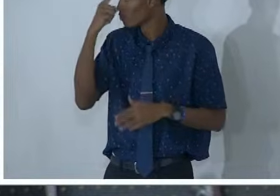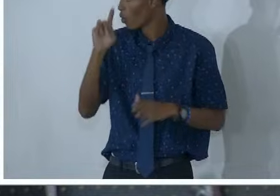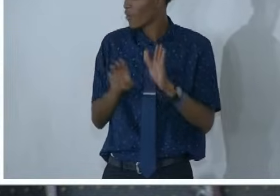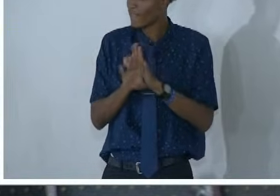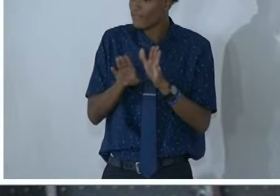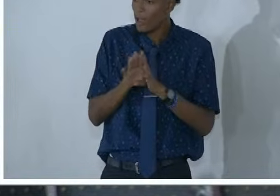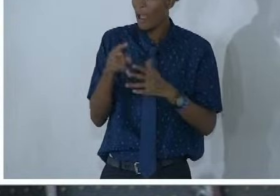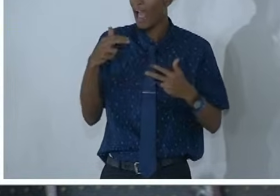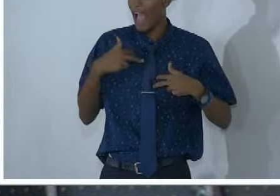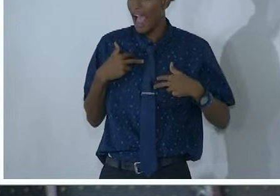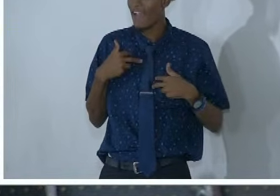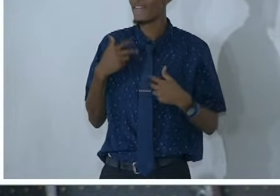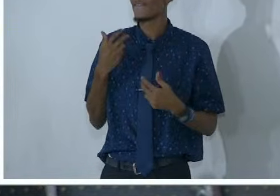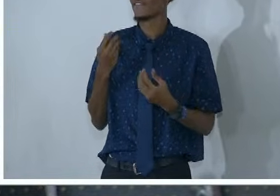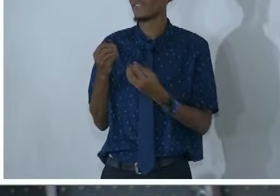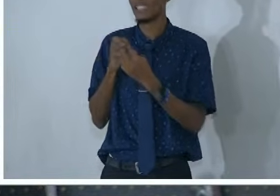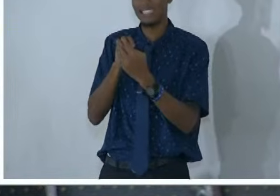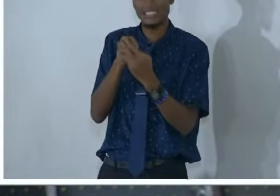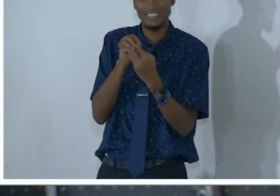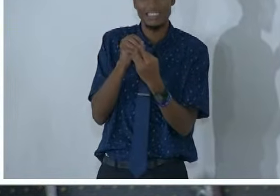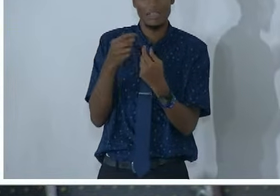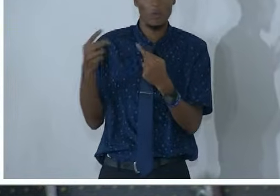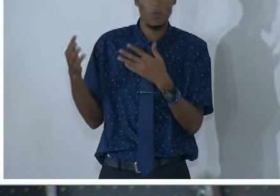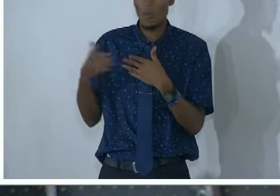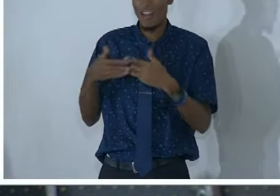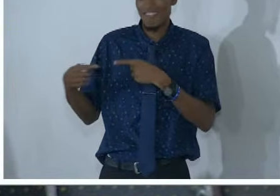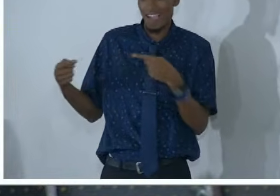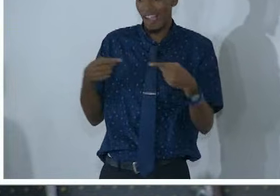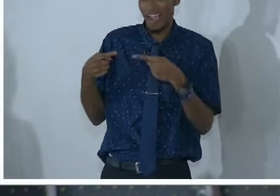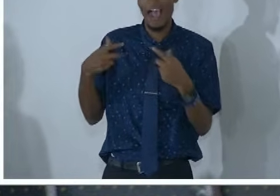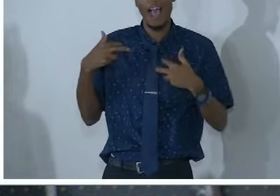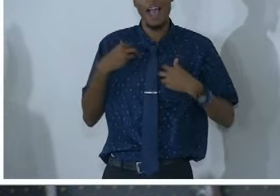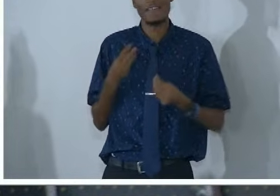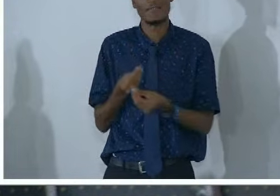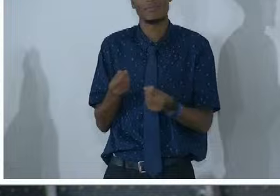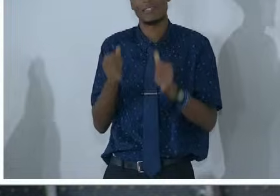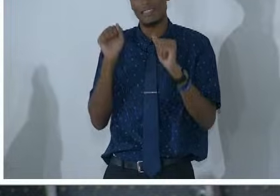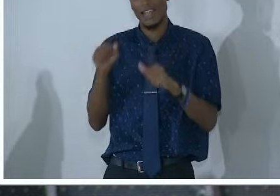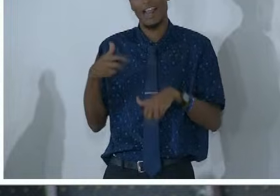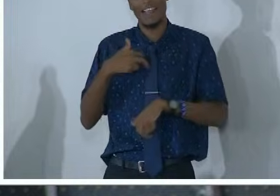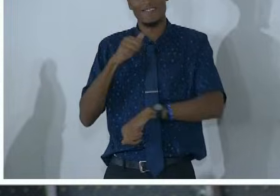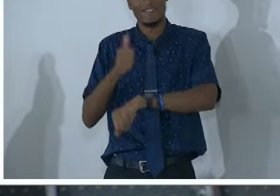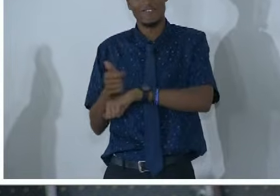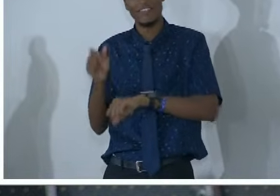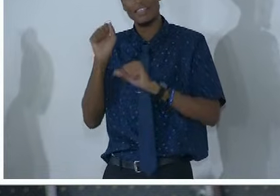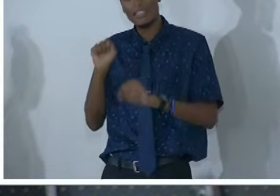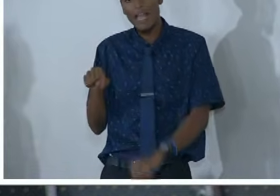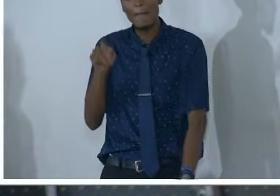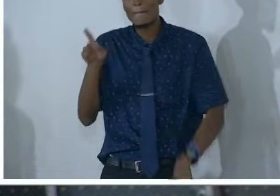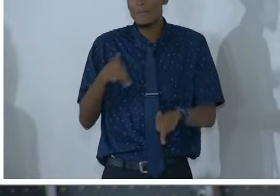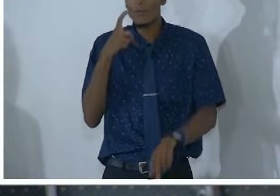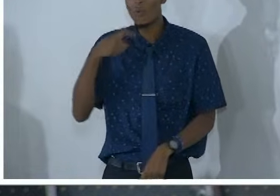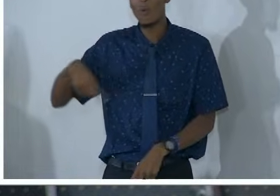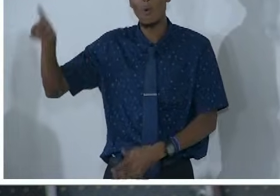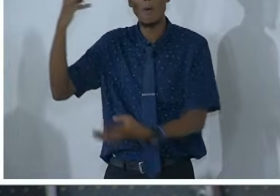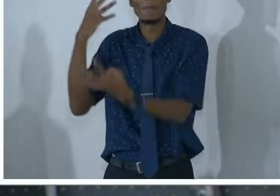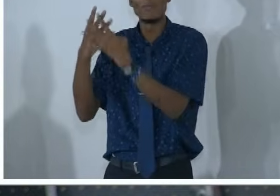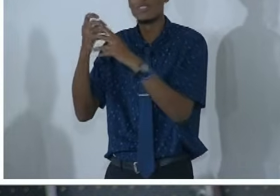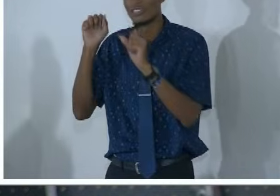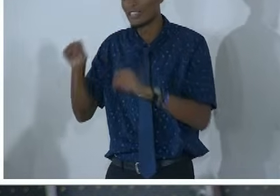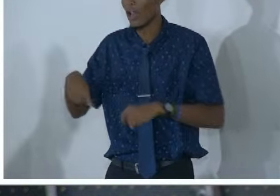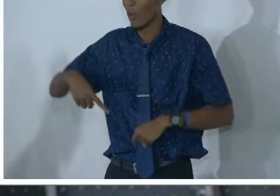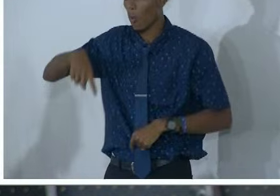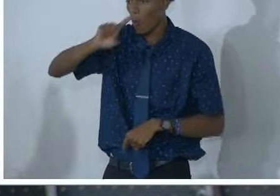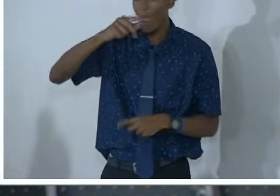dispute resolution mechanisms within communities, enabling conflicts to be addressed by trained and